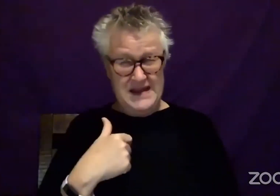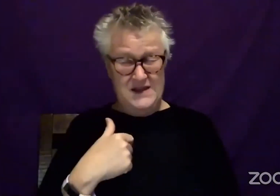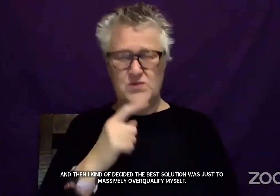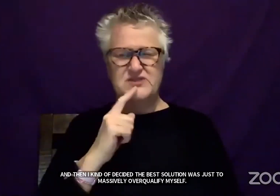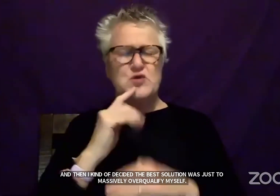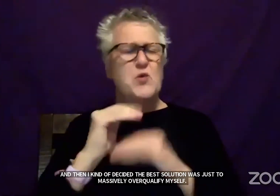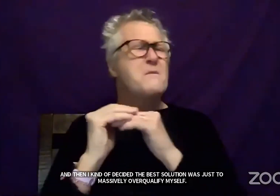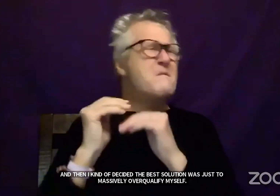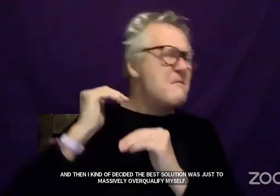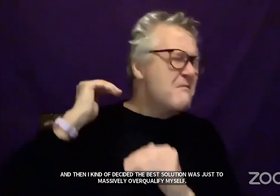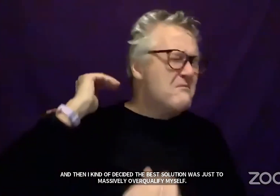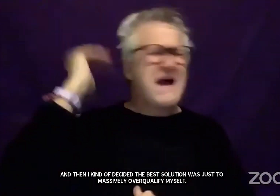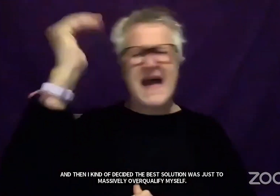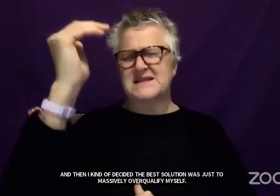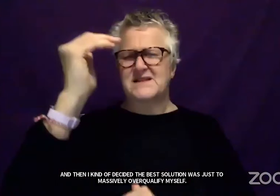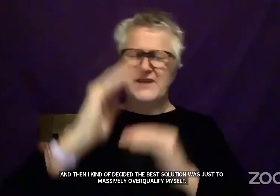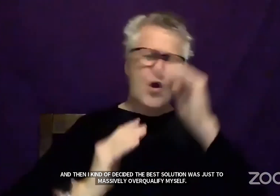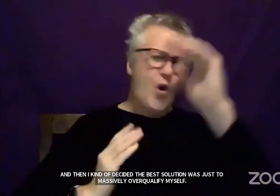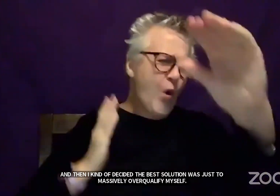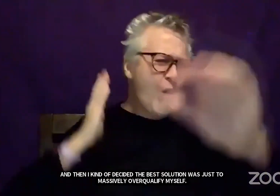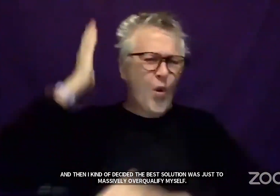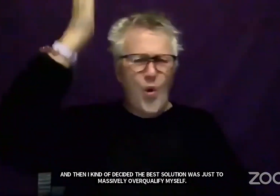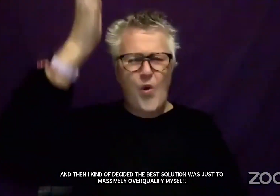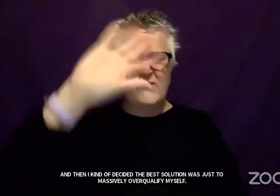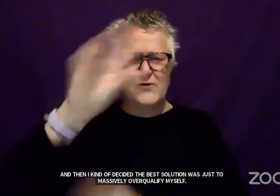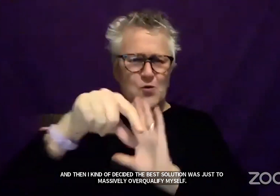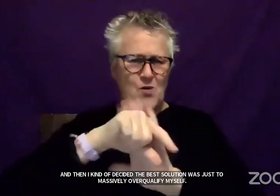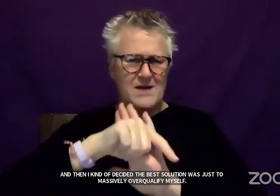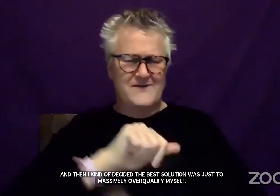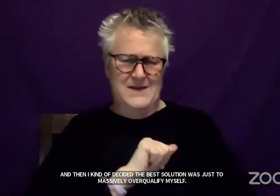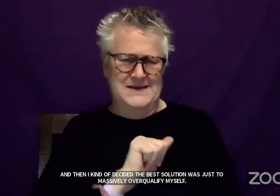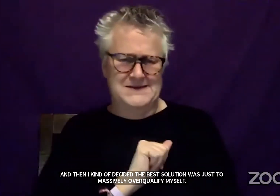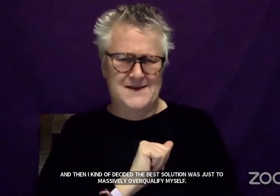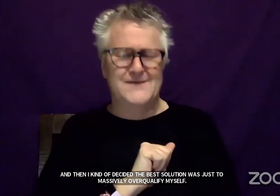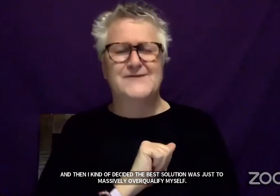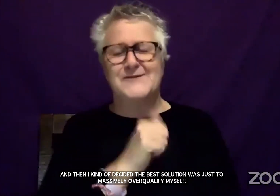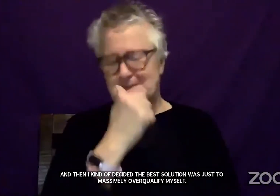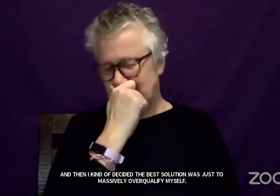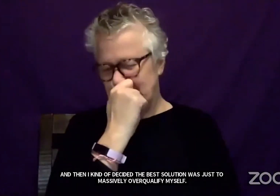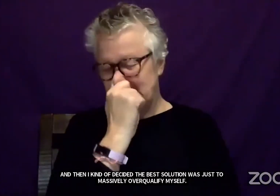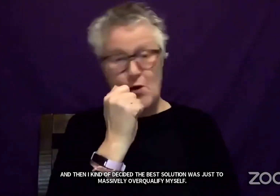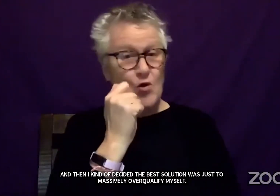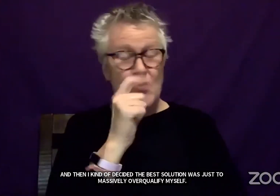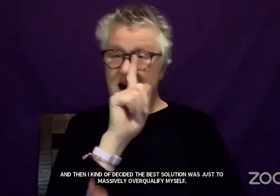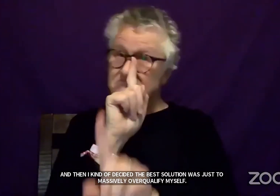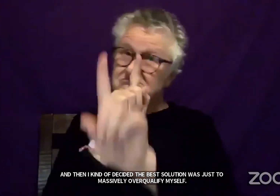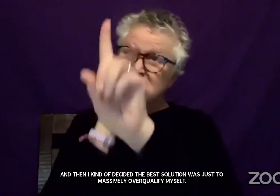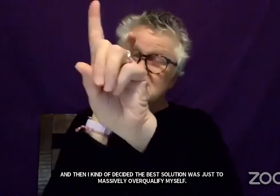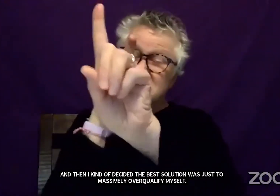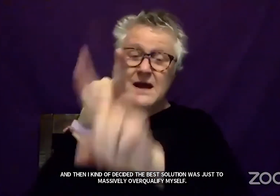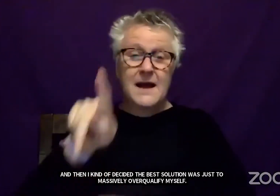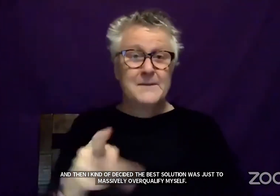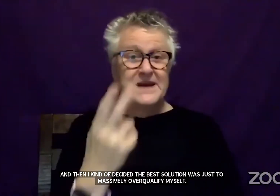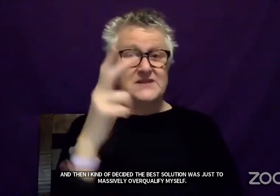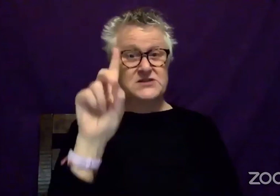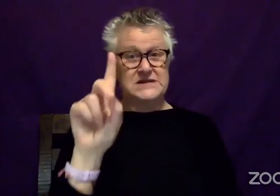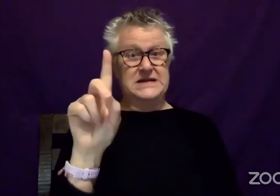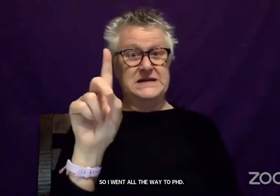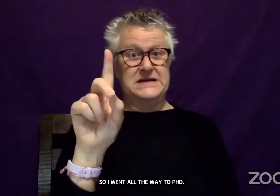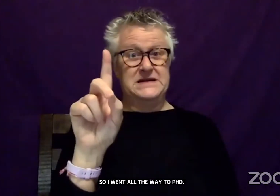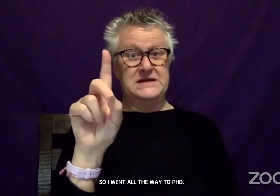I went all the way to PhD. So I got a doctorate in history,